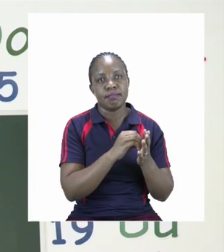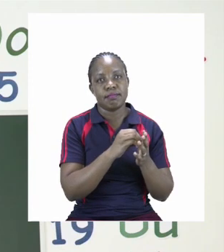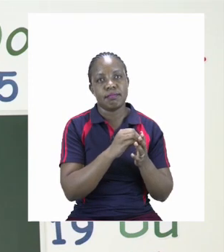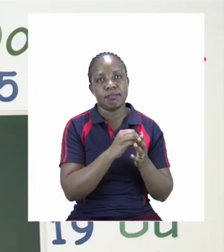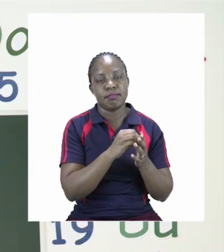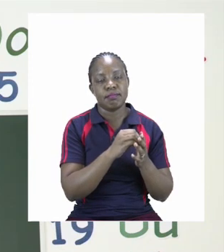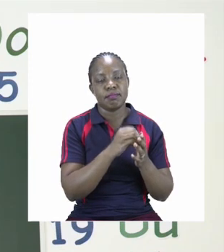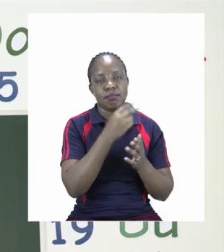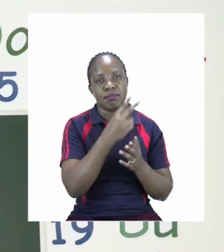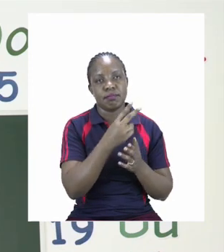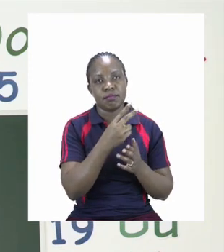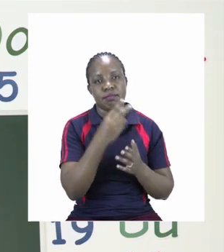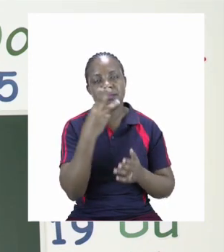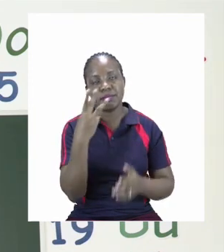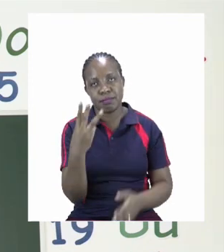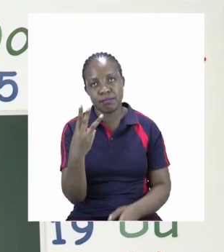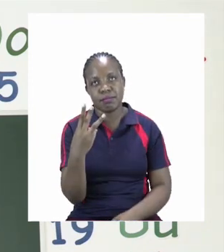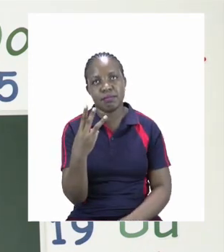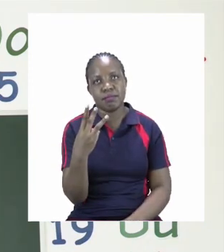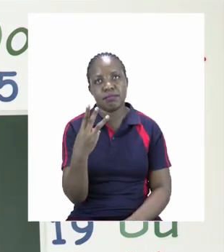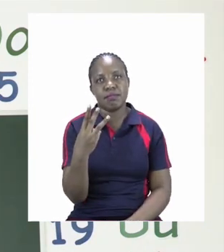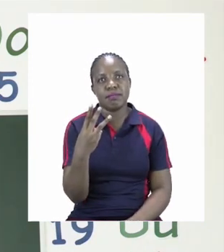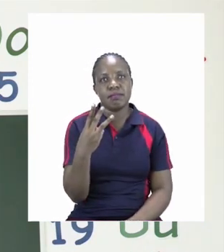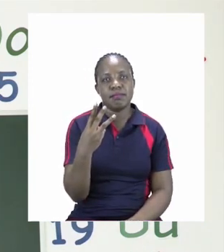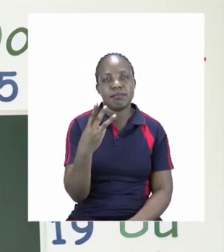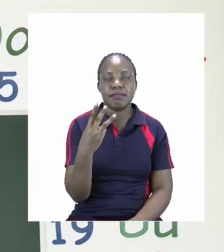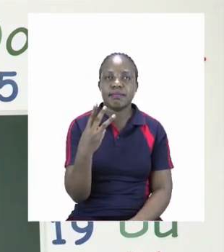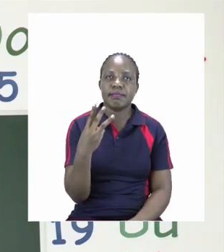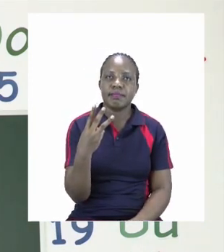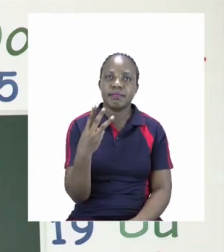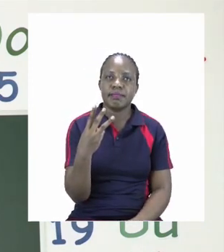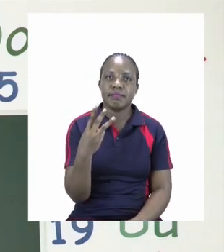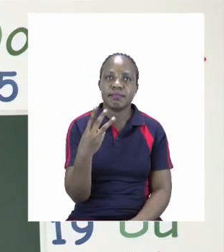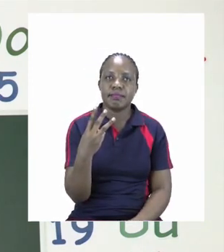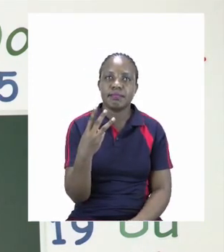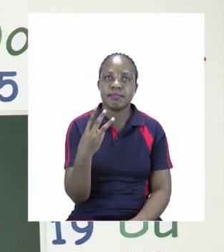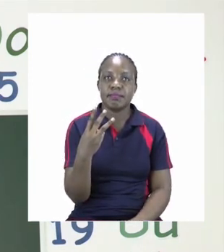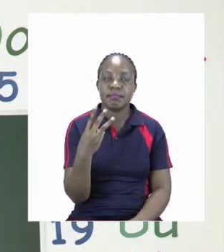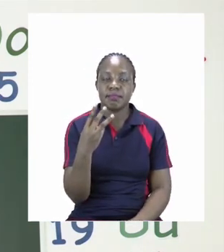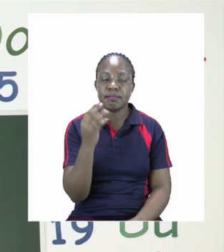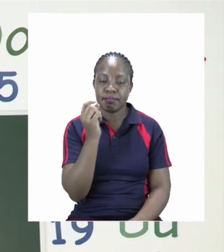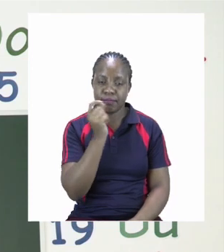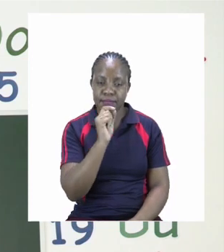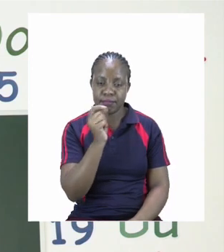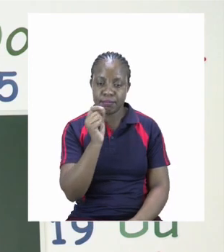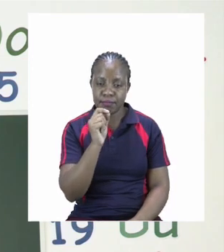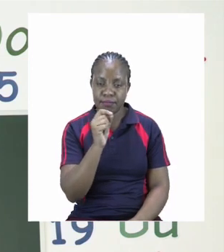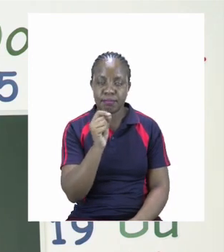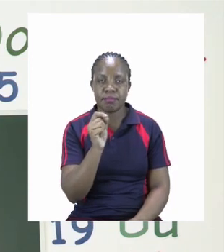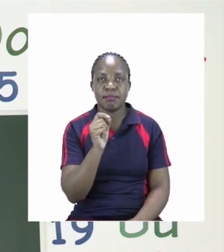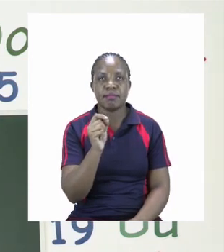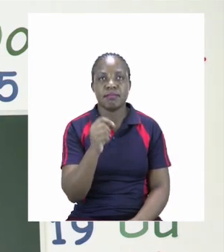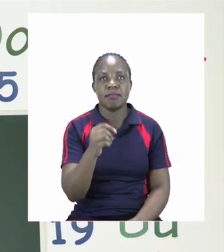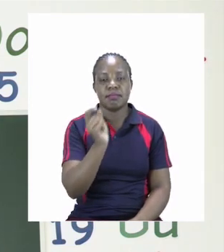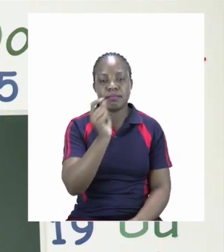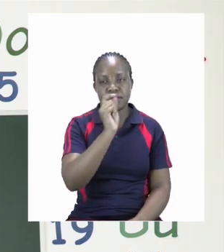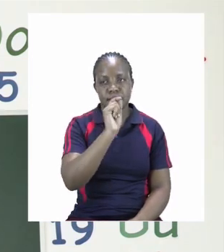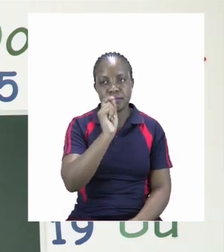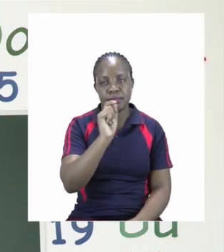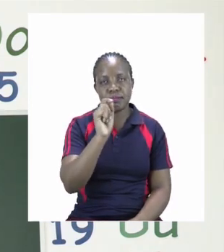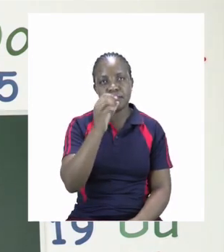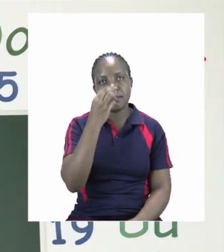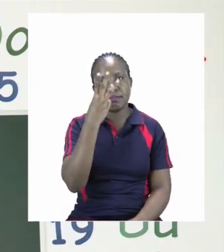2, 3. So our next odd number is 3. May you please write